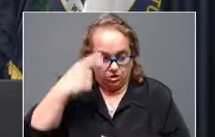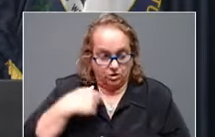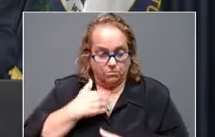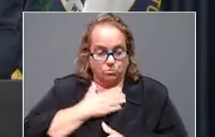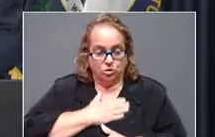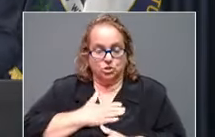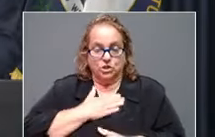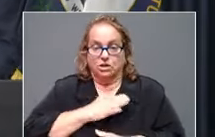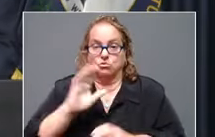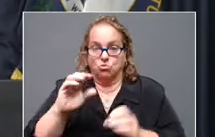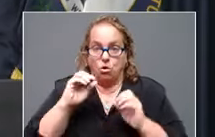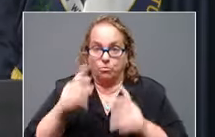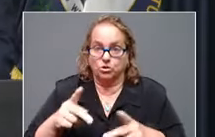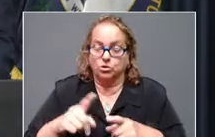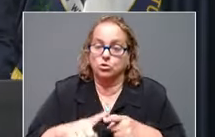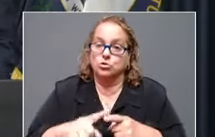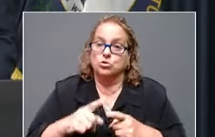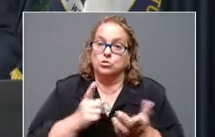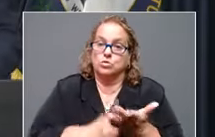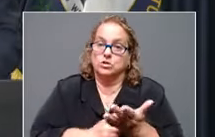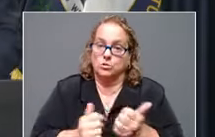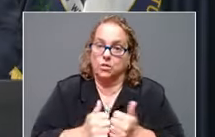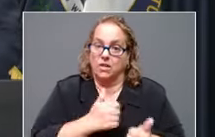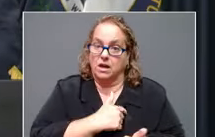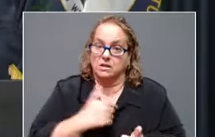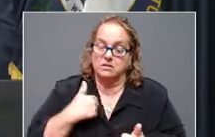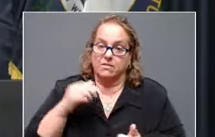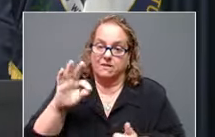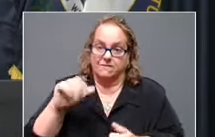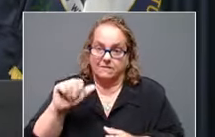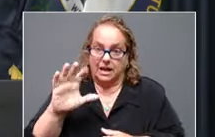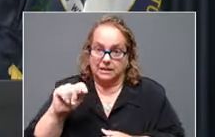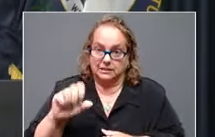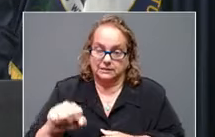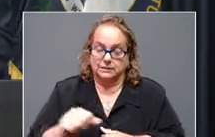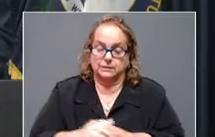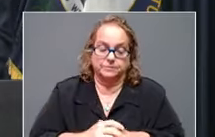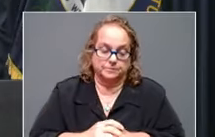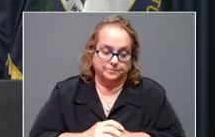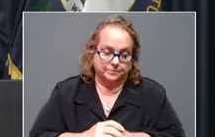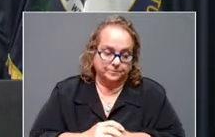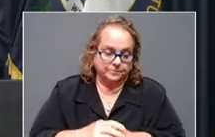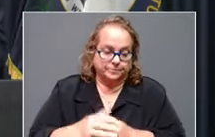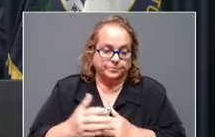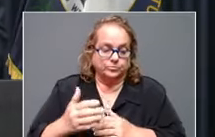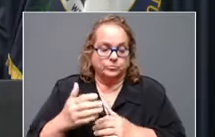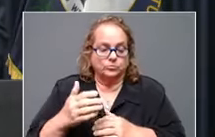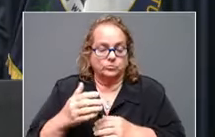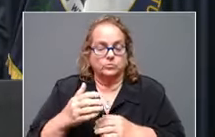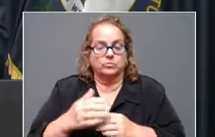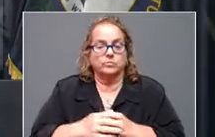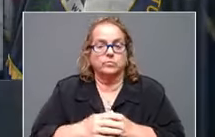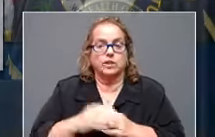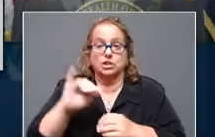talk fast, my dad says I need to not work you so hard sometimes when I get your hands moving real fast. So